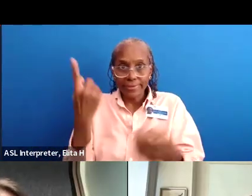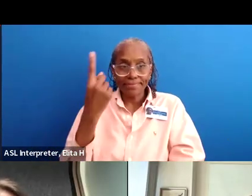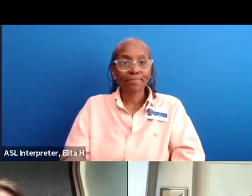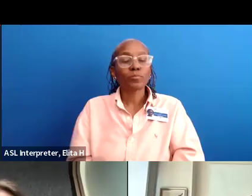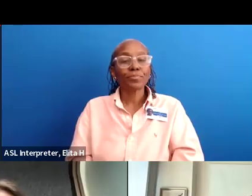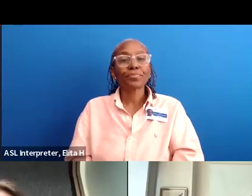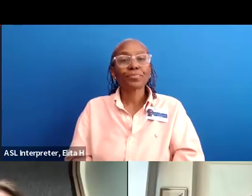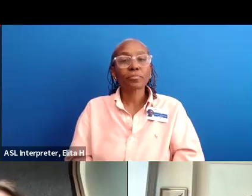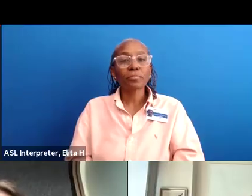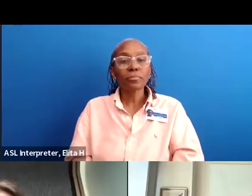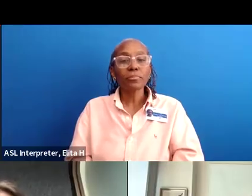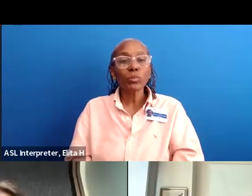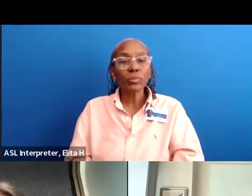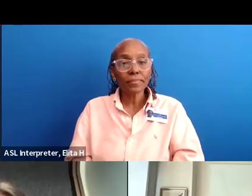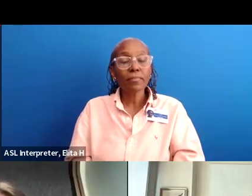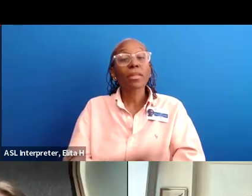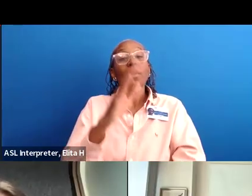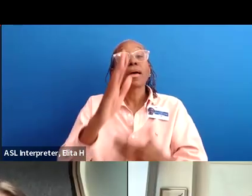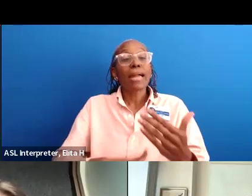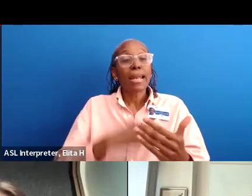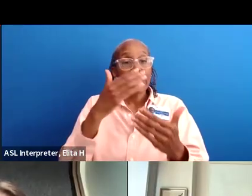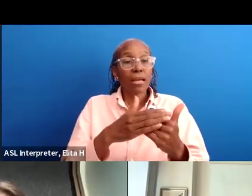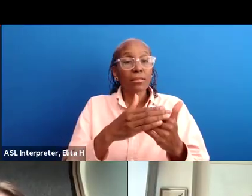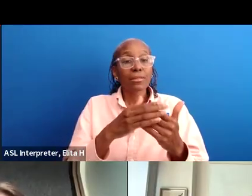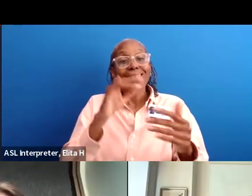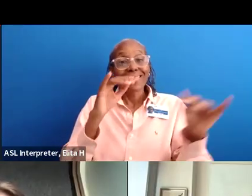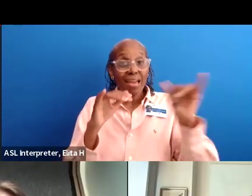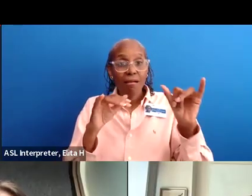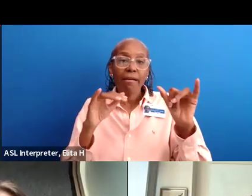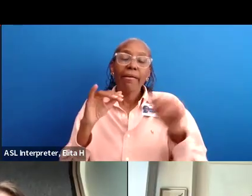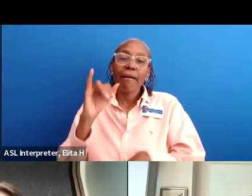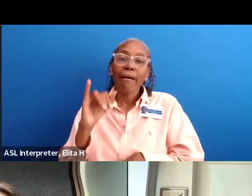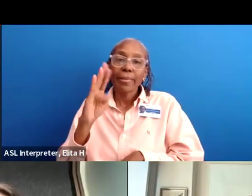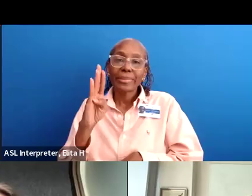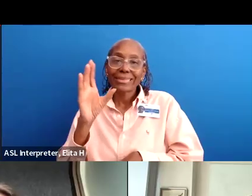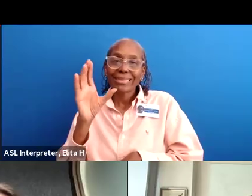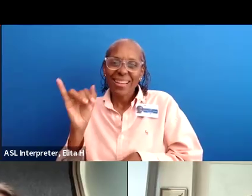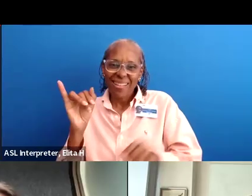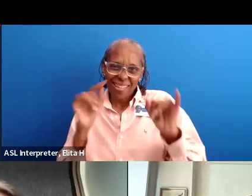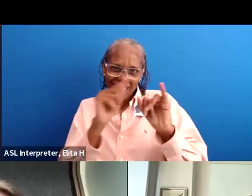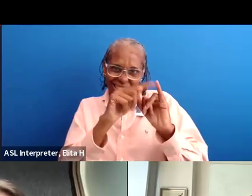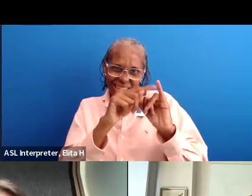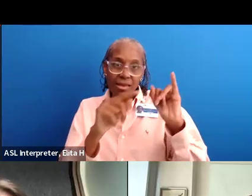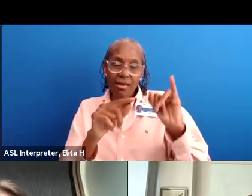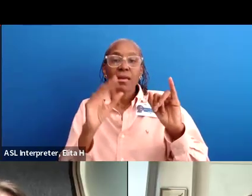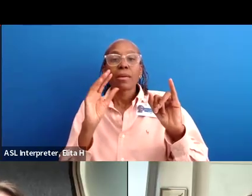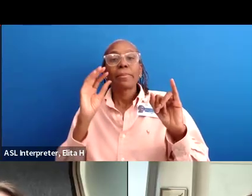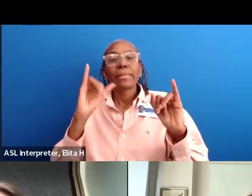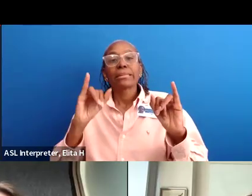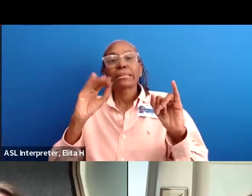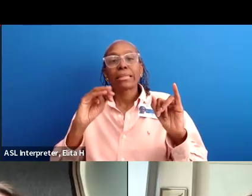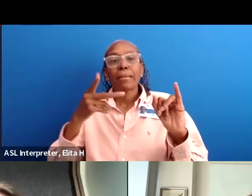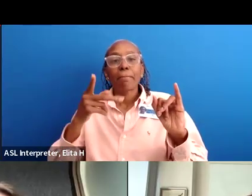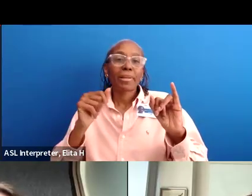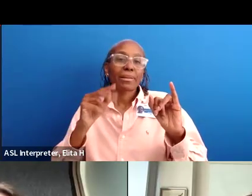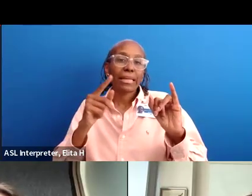Now, I want to get into a little bit about the I of IBCIs that we mentioned earlier. And the I stands for implantable.